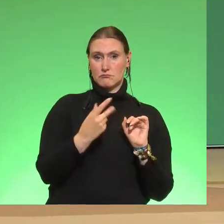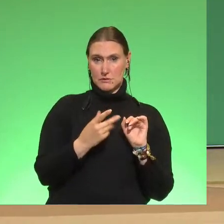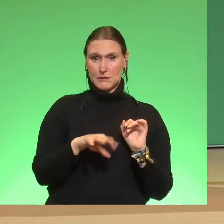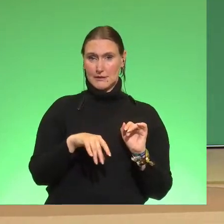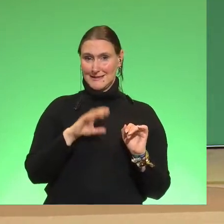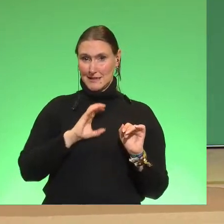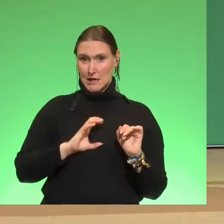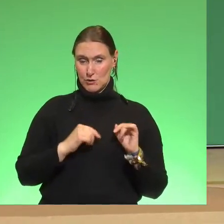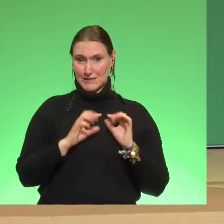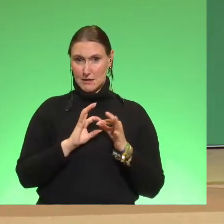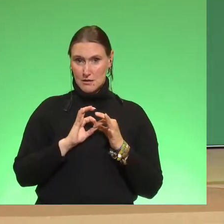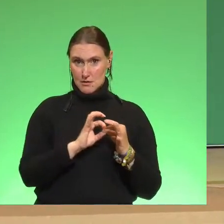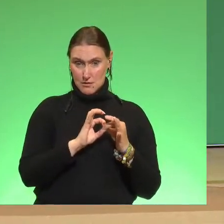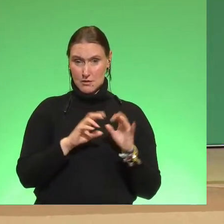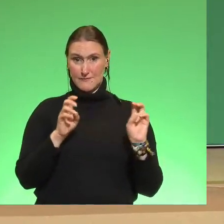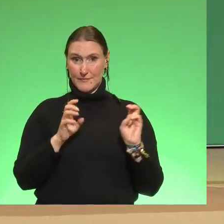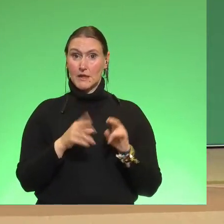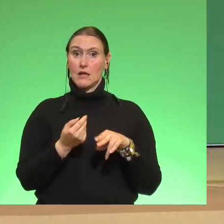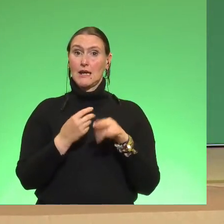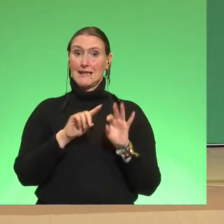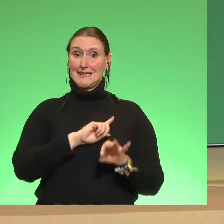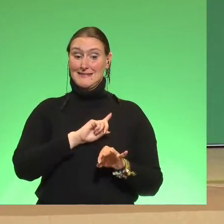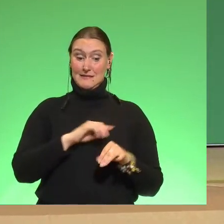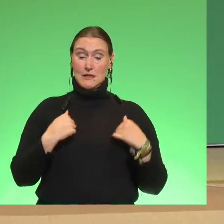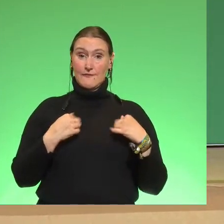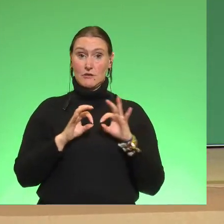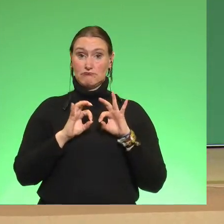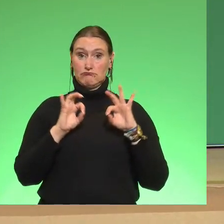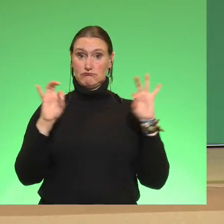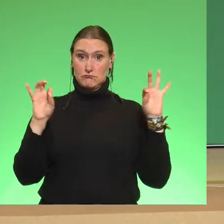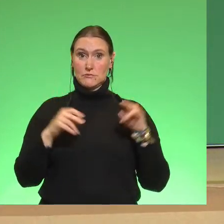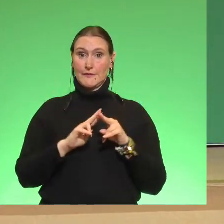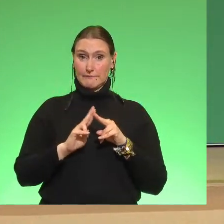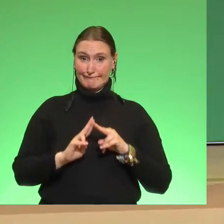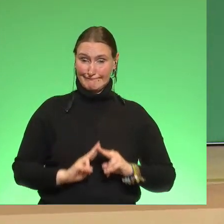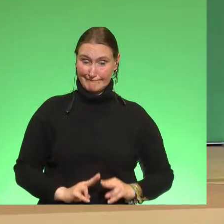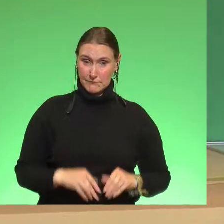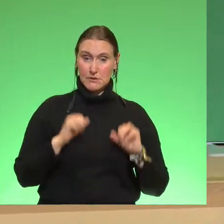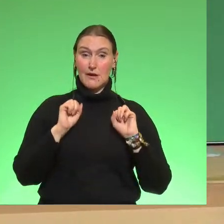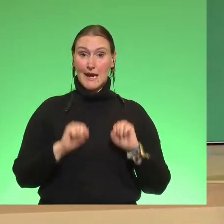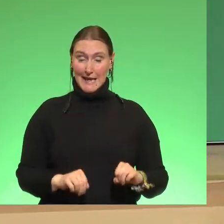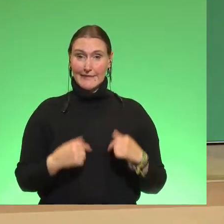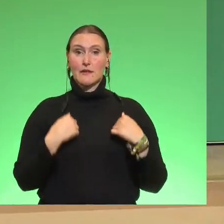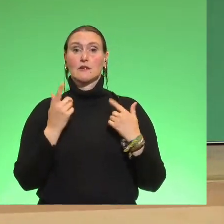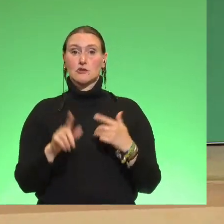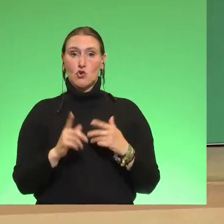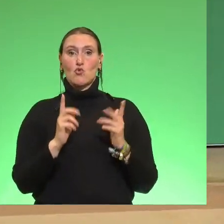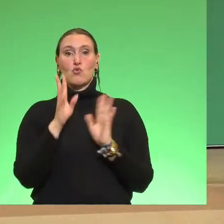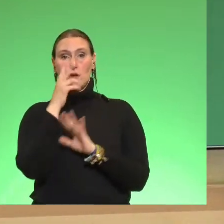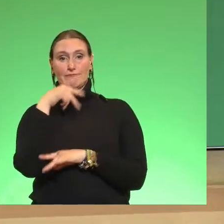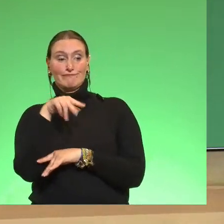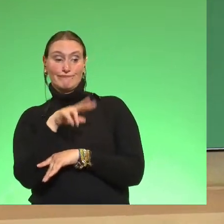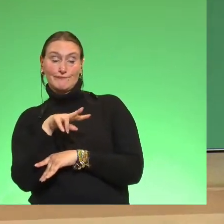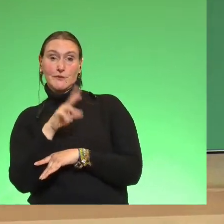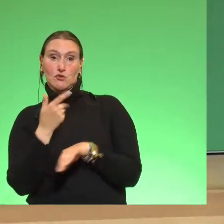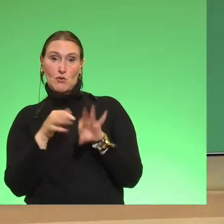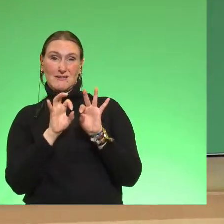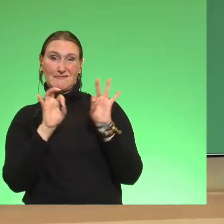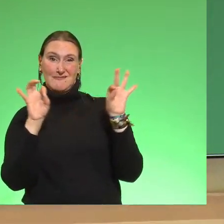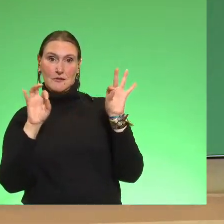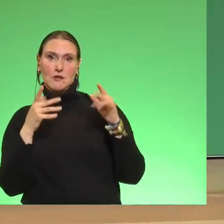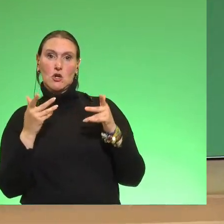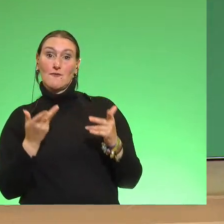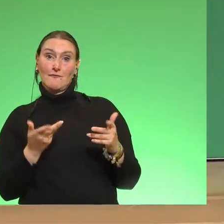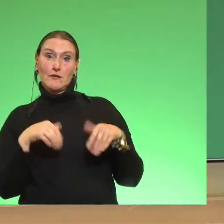the quest to prove one can improve oneself and by so doing be qualified to supervise the improvement of property